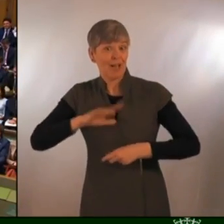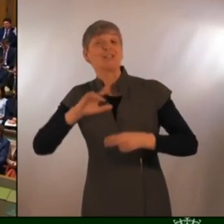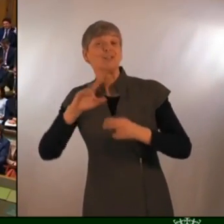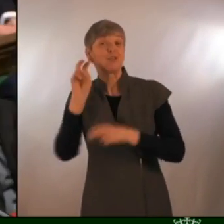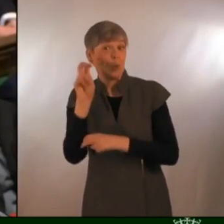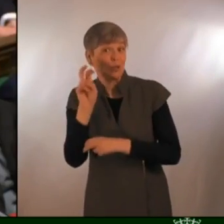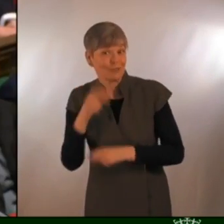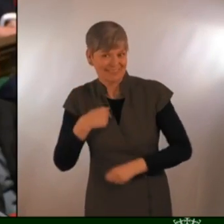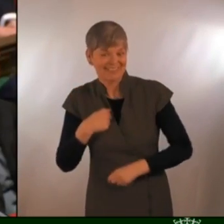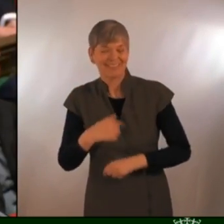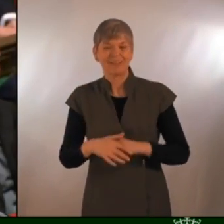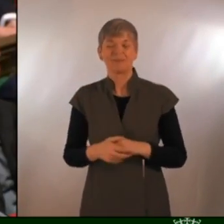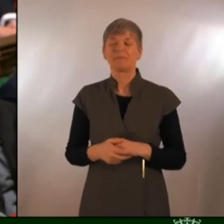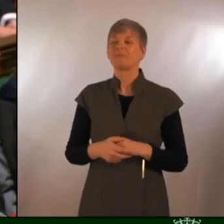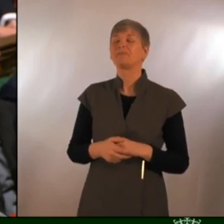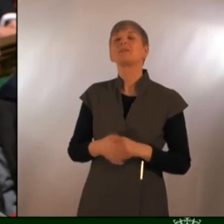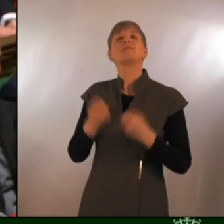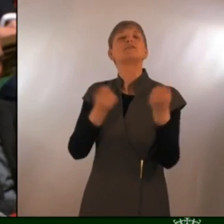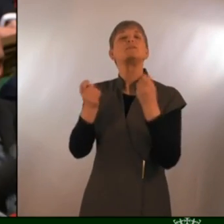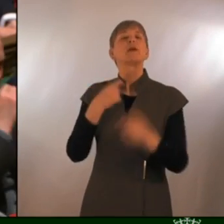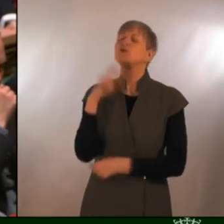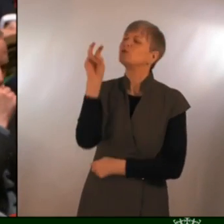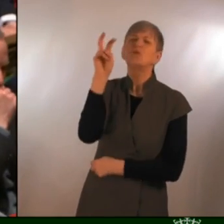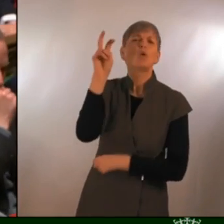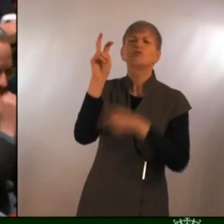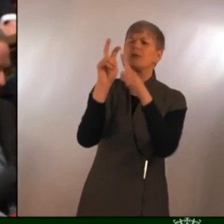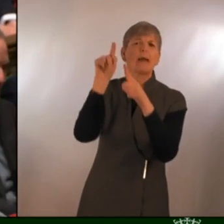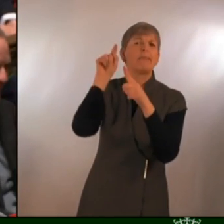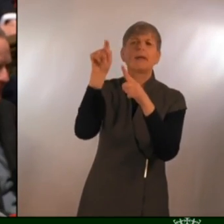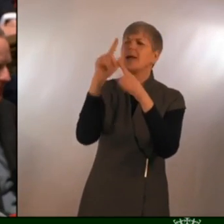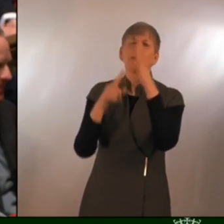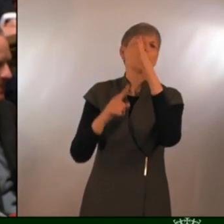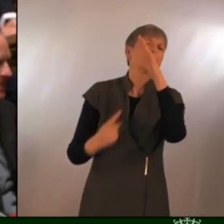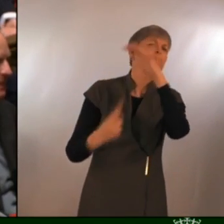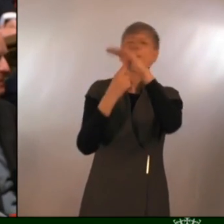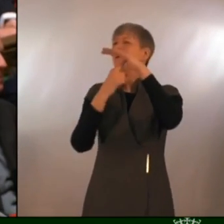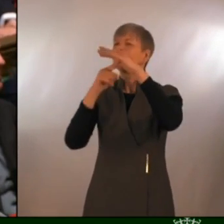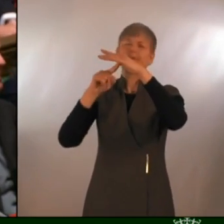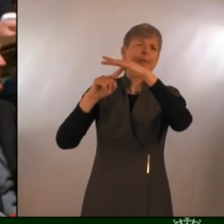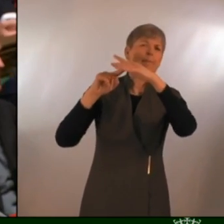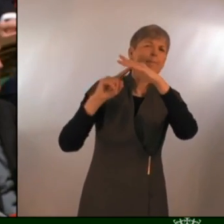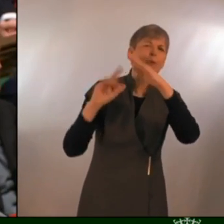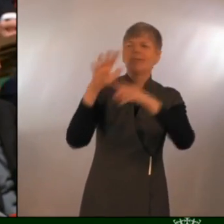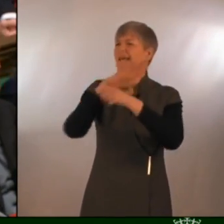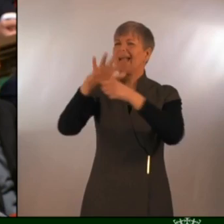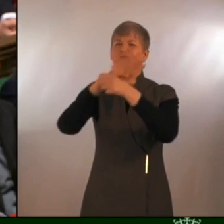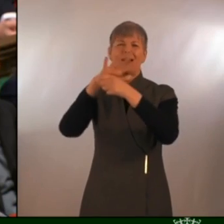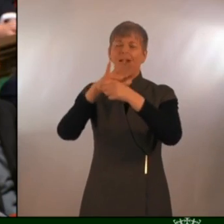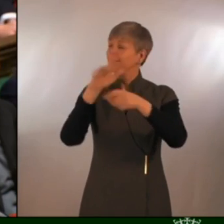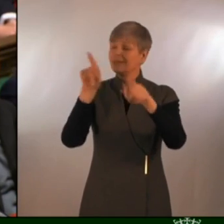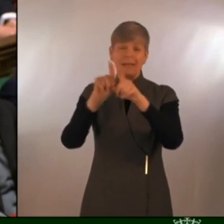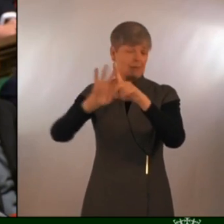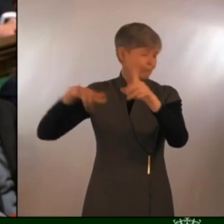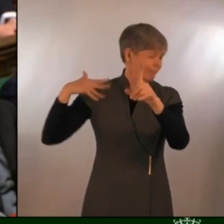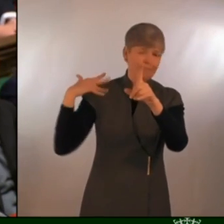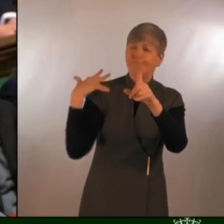Mr. Speaker, Stoke-on-Trent is the crucible in which the future of this country is going to be forged, as it has been in the